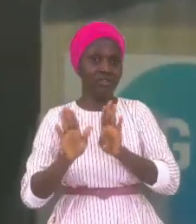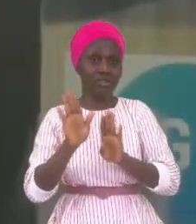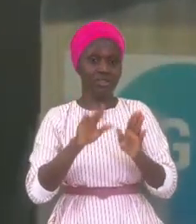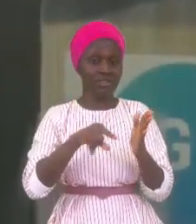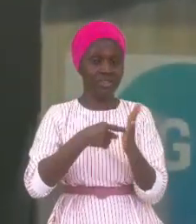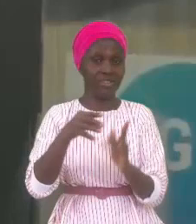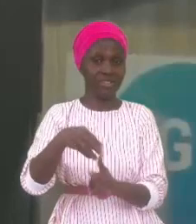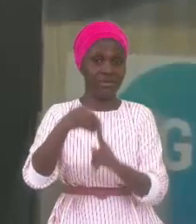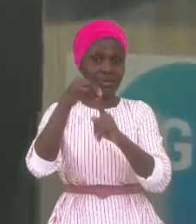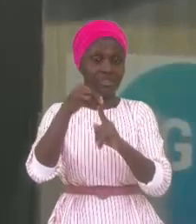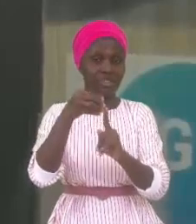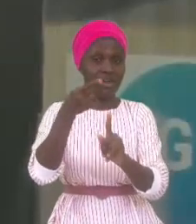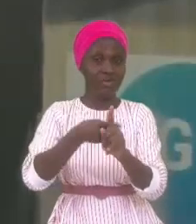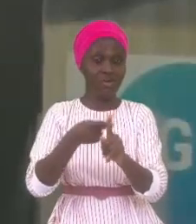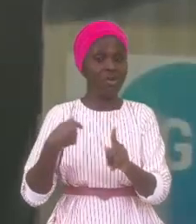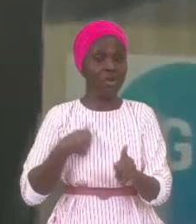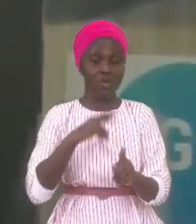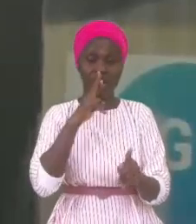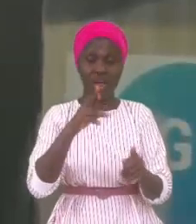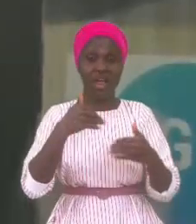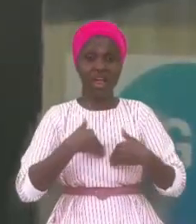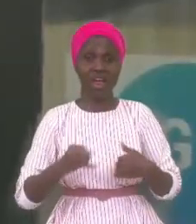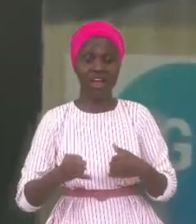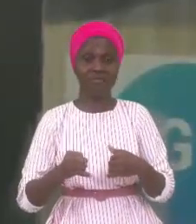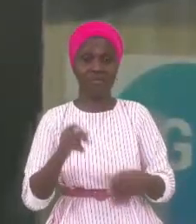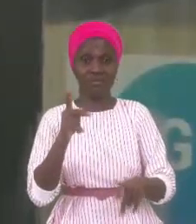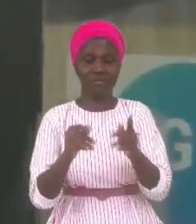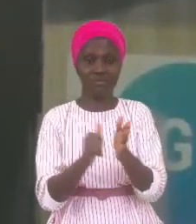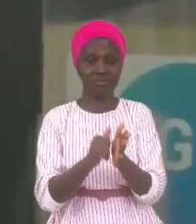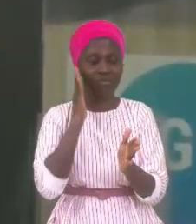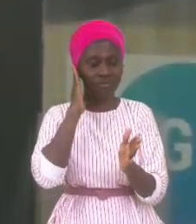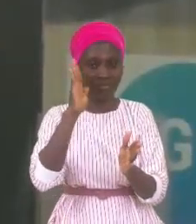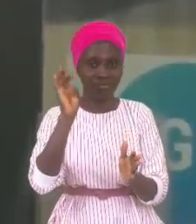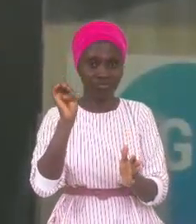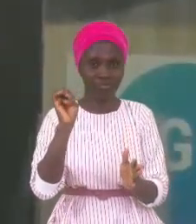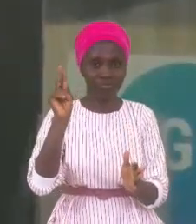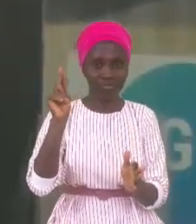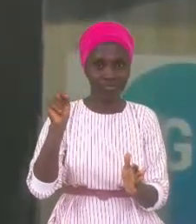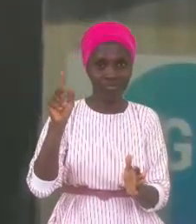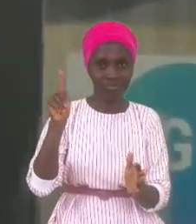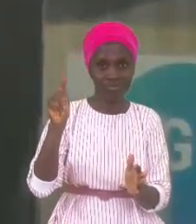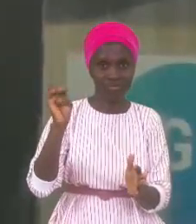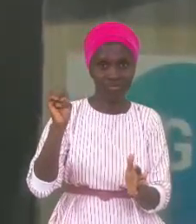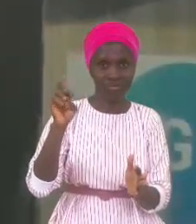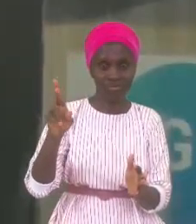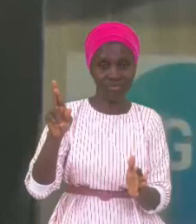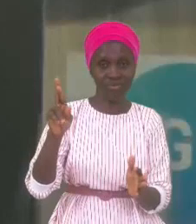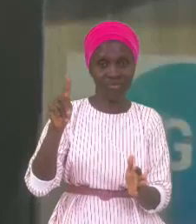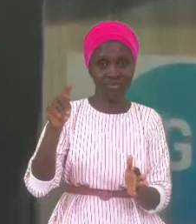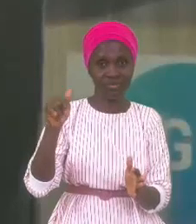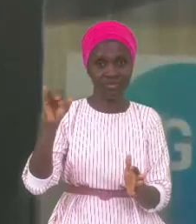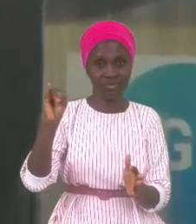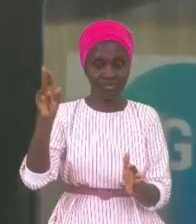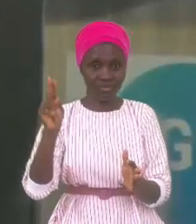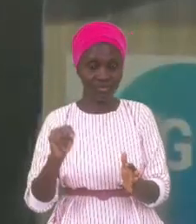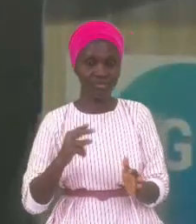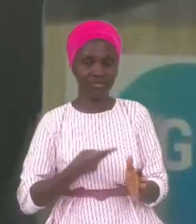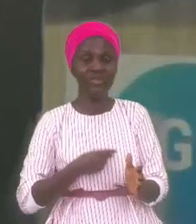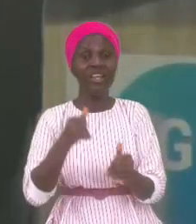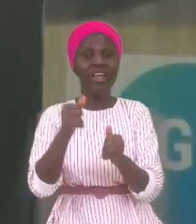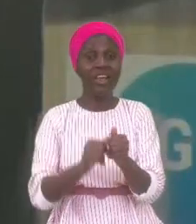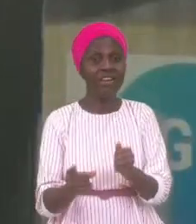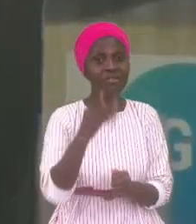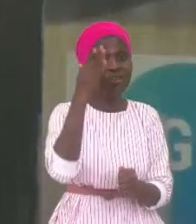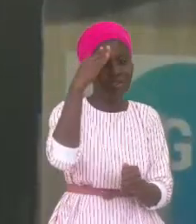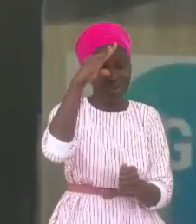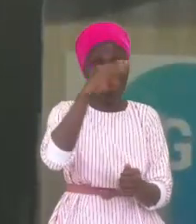having entertainer so and so, and everybody knows him, and then we use his name to gather the people.